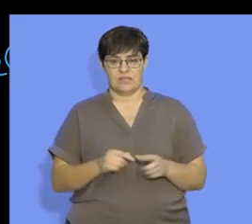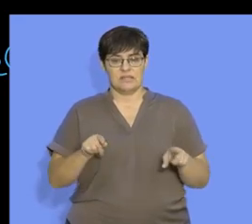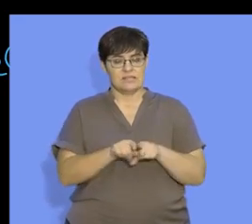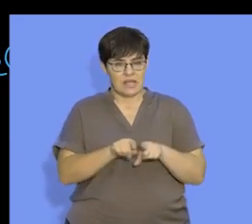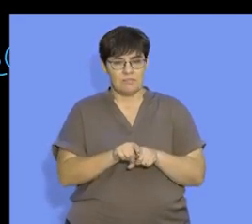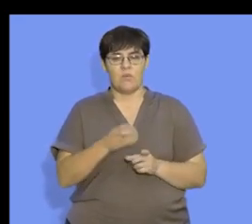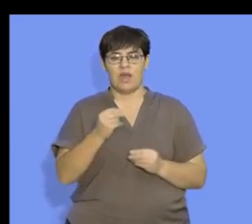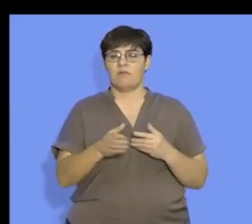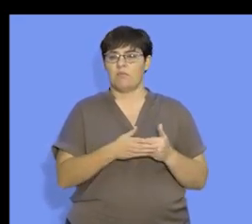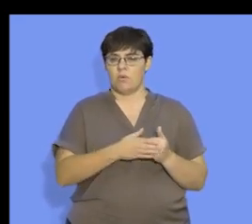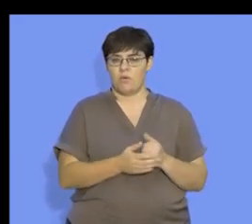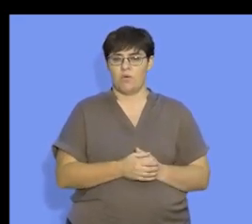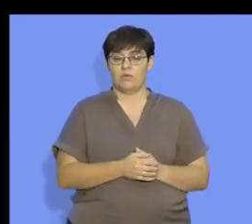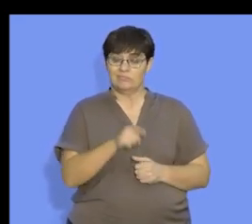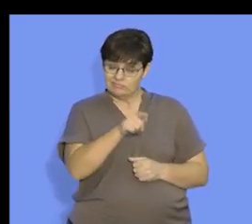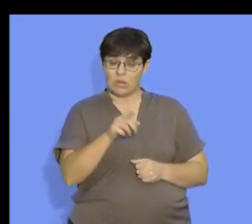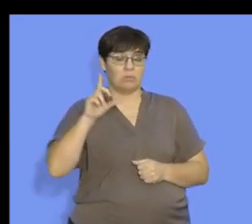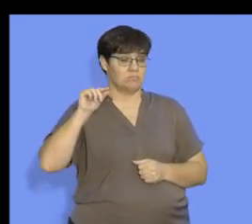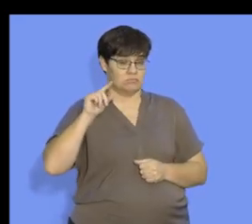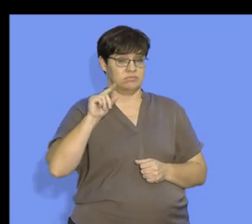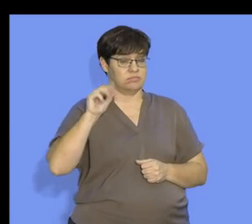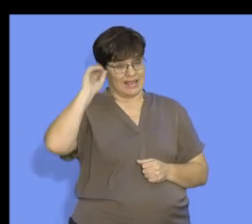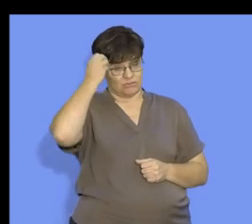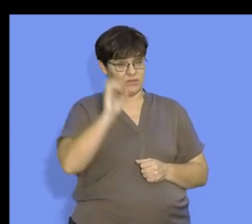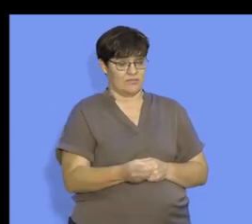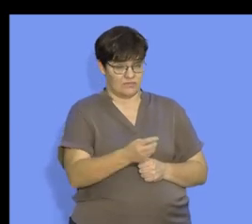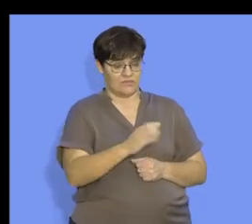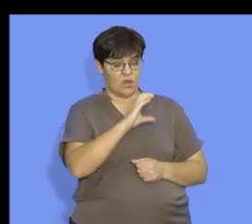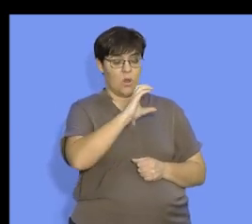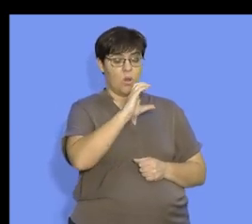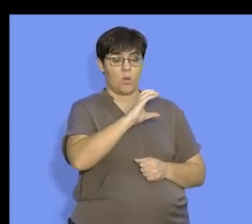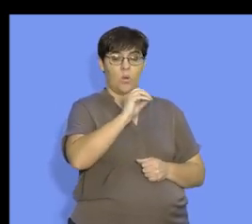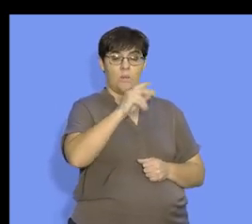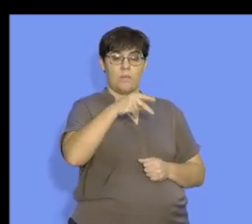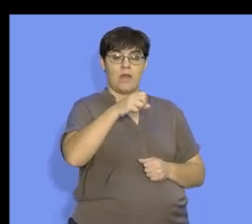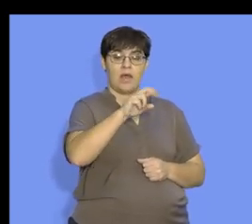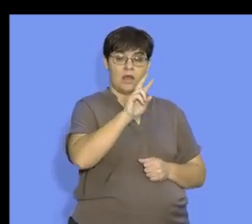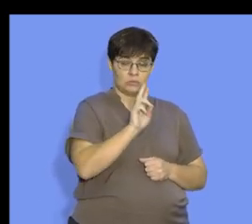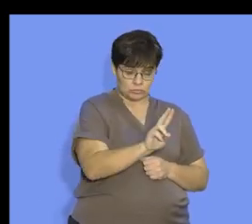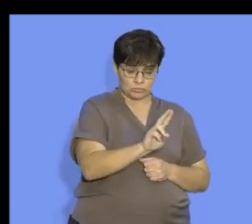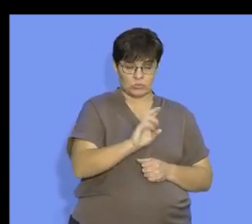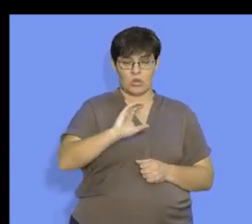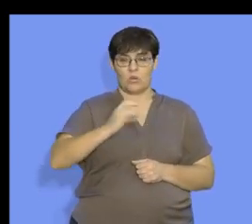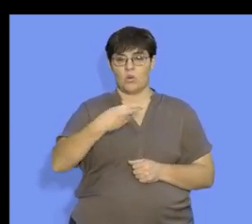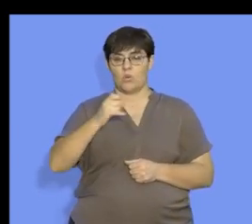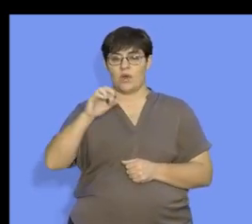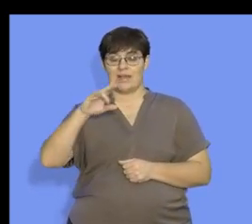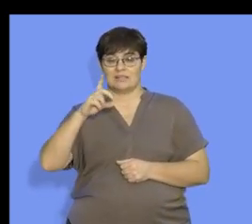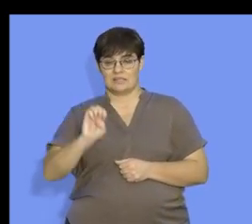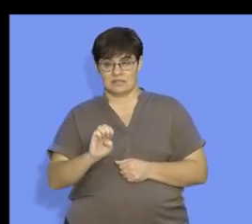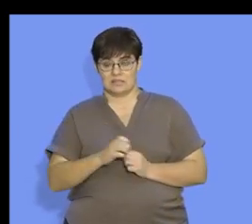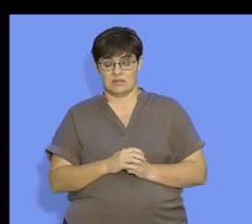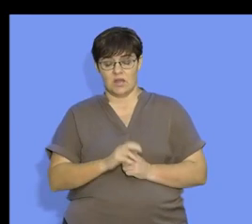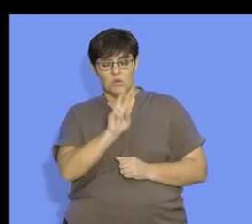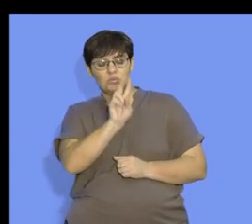right? We also have another one. This one is very interesting. It's copper 2 chloride, right? The 2